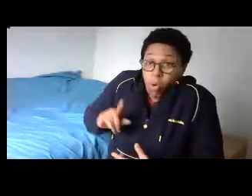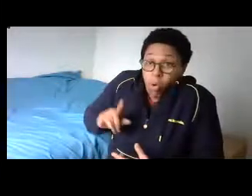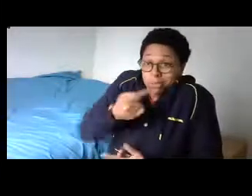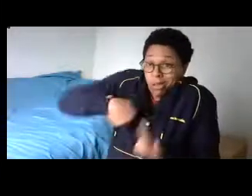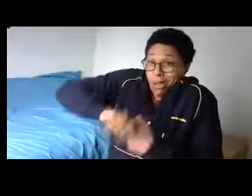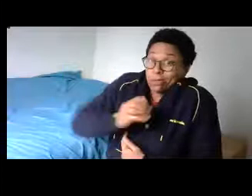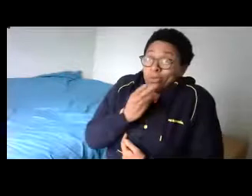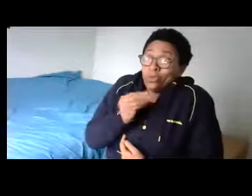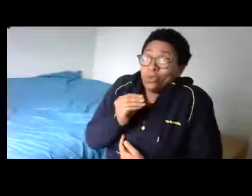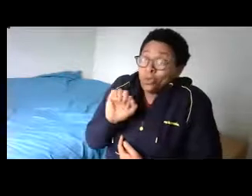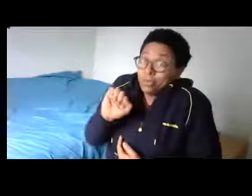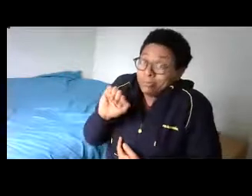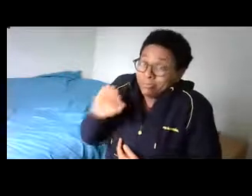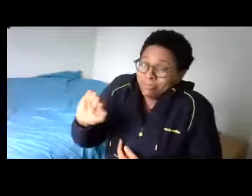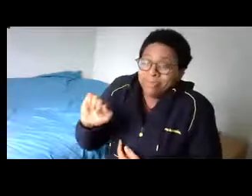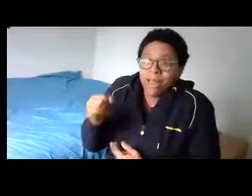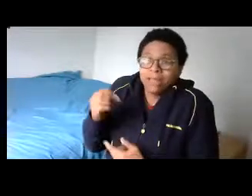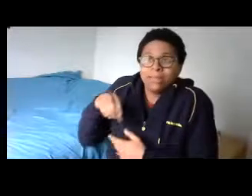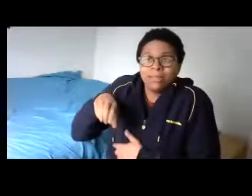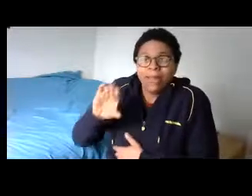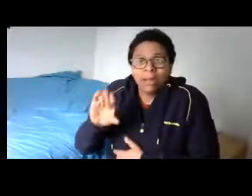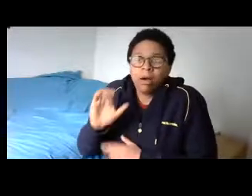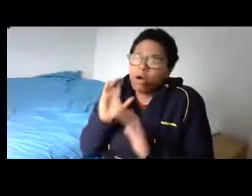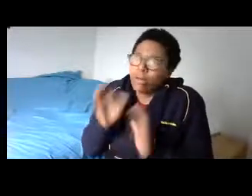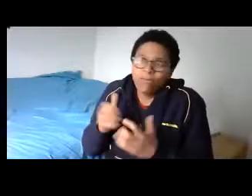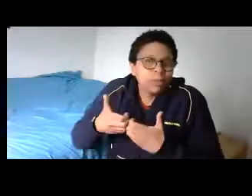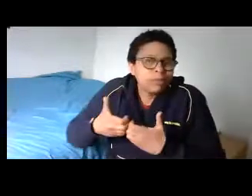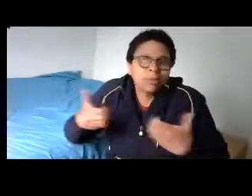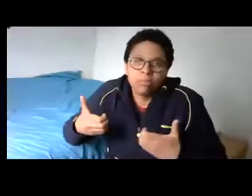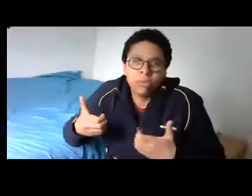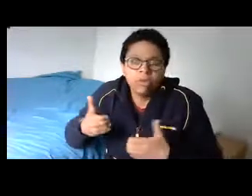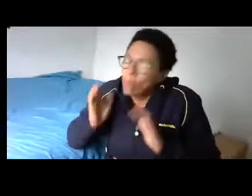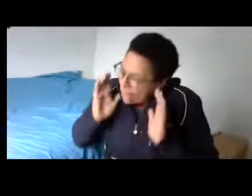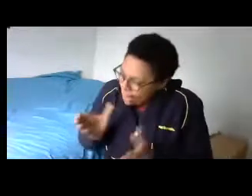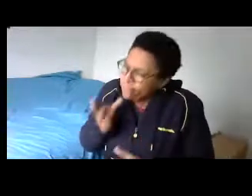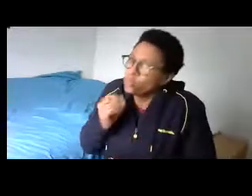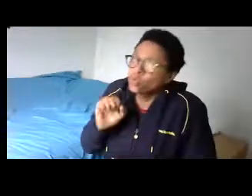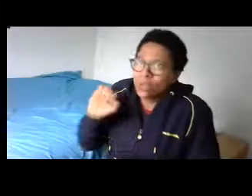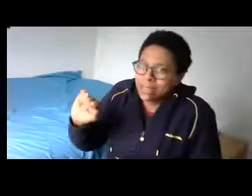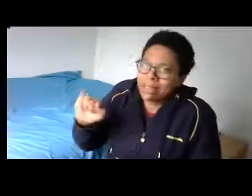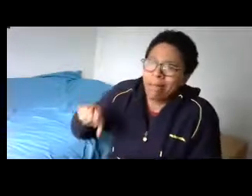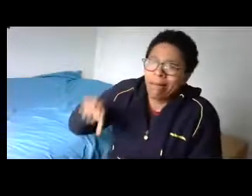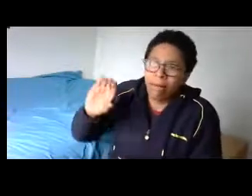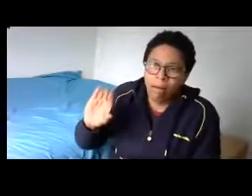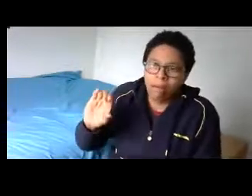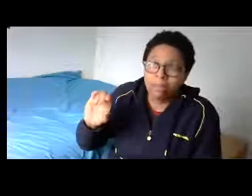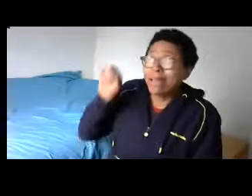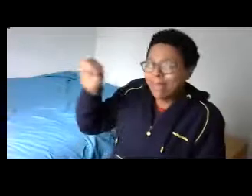it separate, and you have to have a card which they give you.